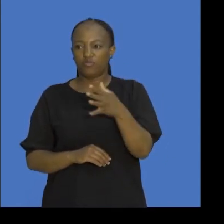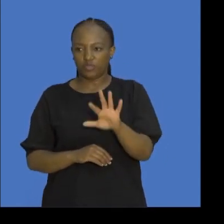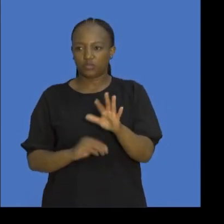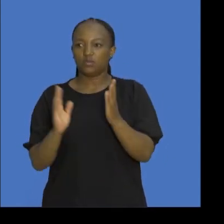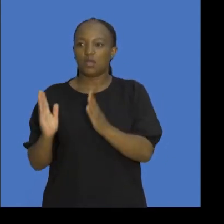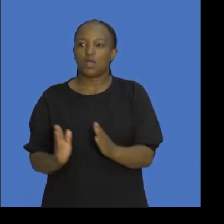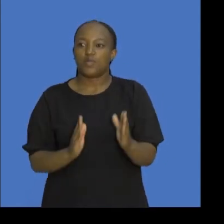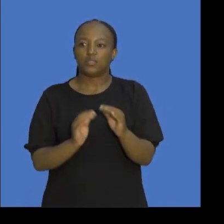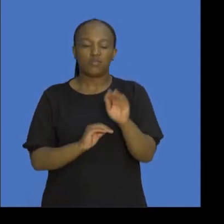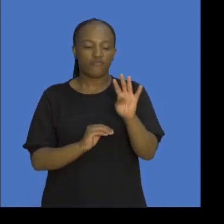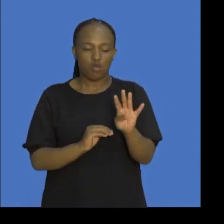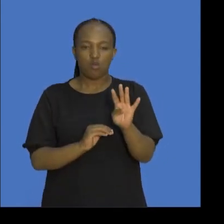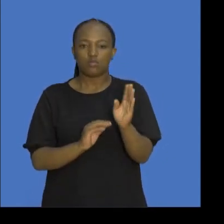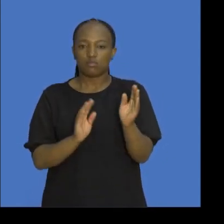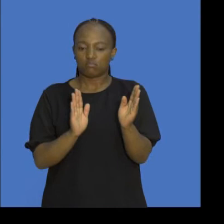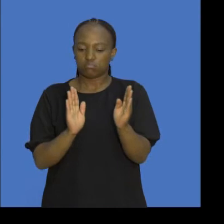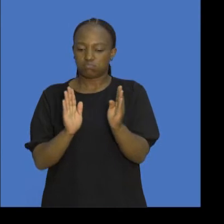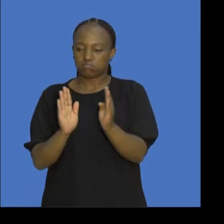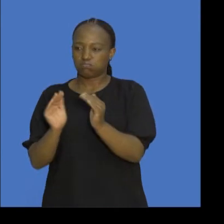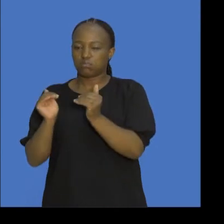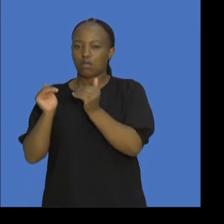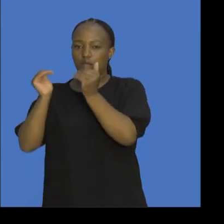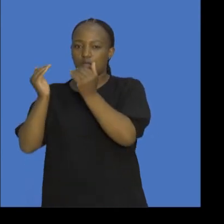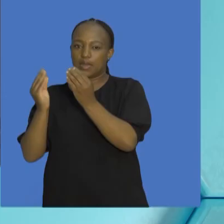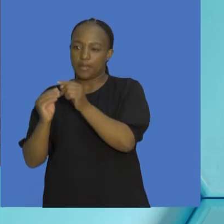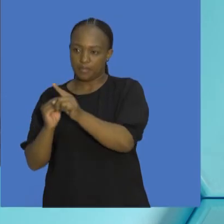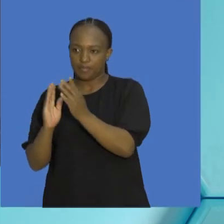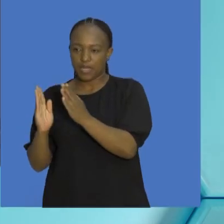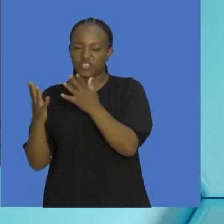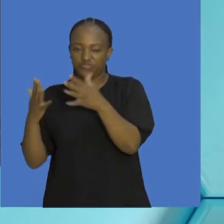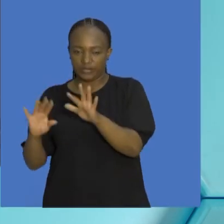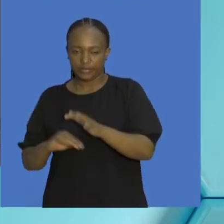there. We've arranged our data from the smallest to the highest.